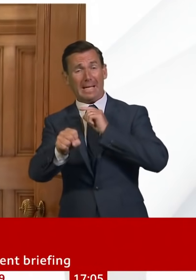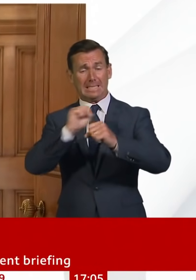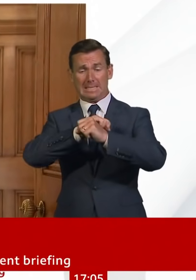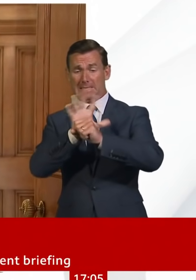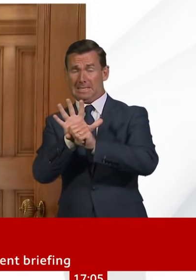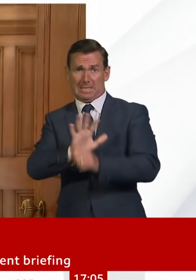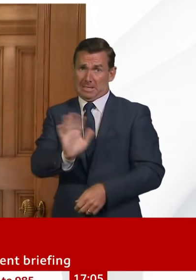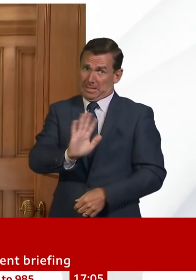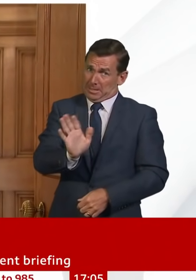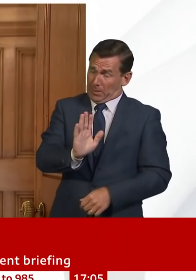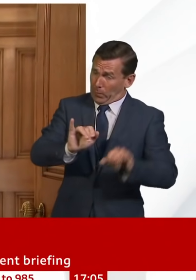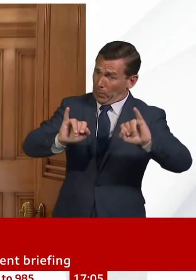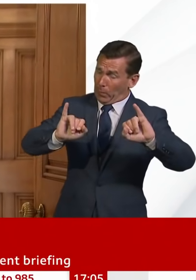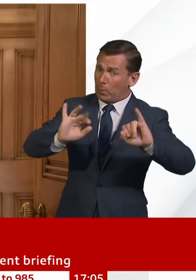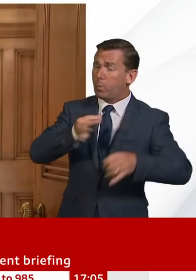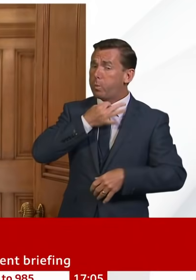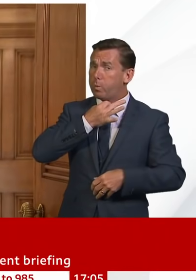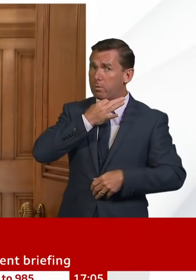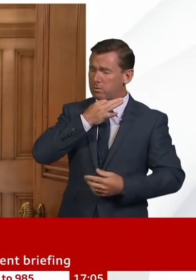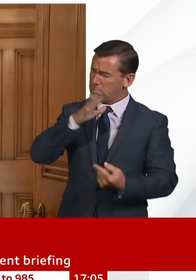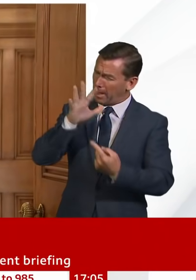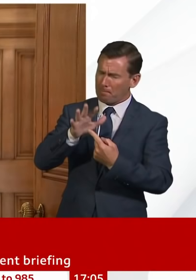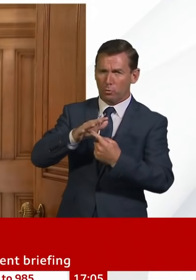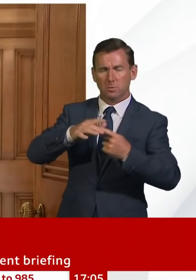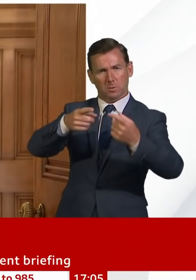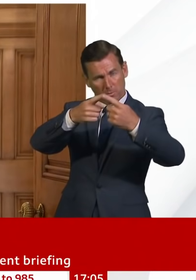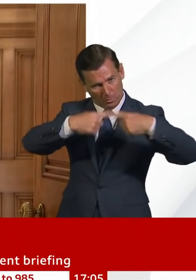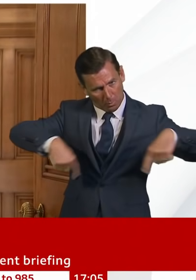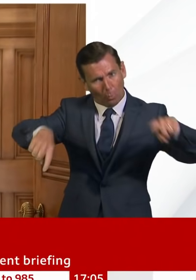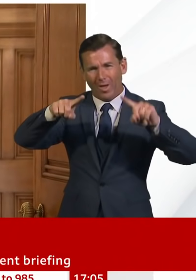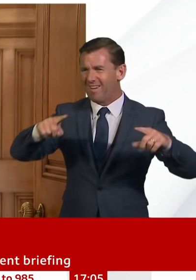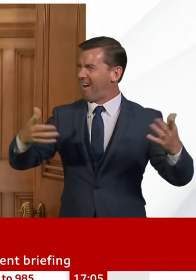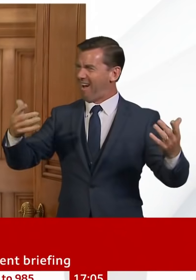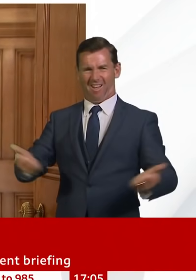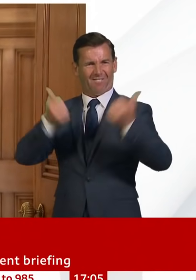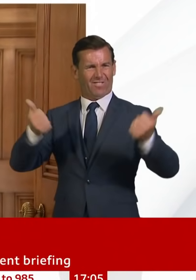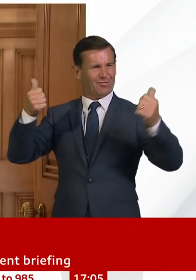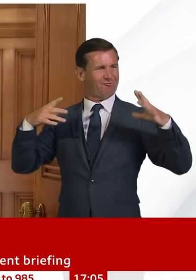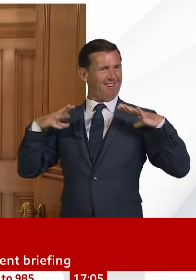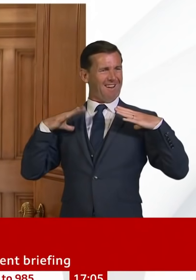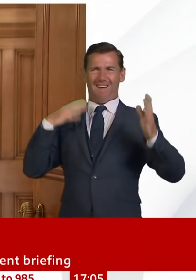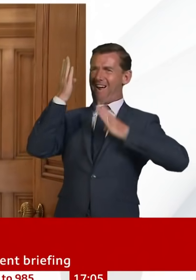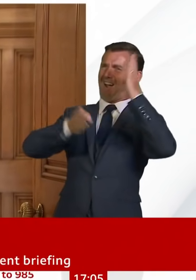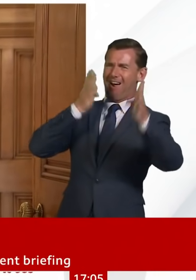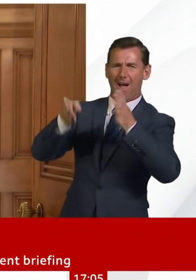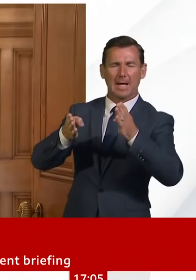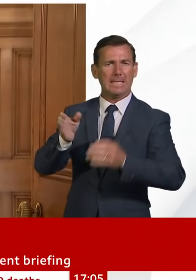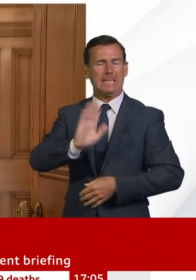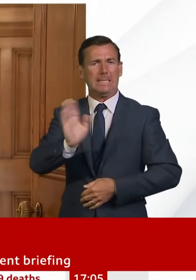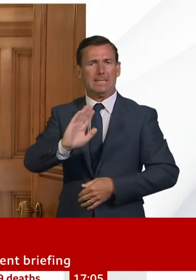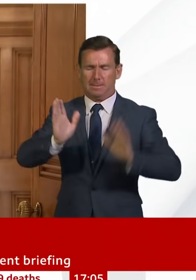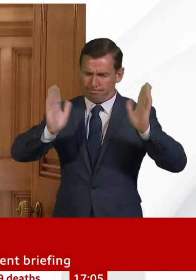We owe it to them and to ourselves not to throw away the progress we've made so far. We have been